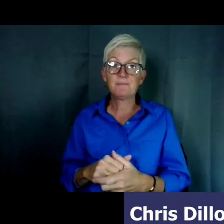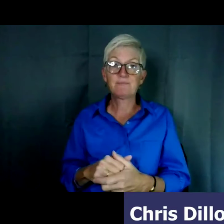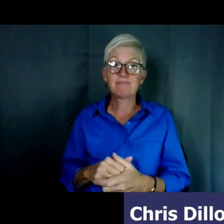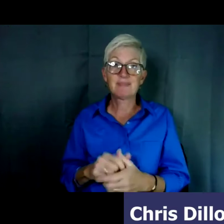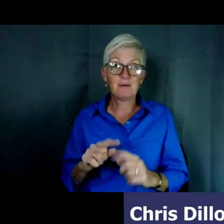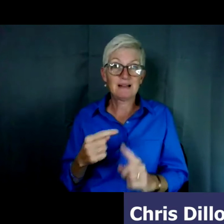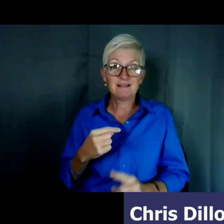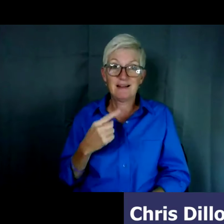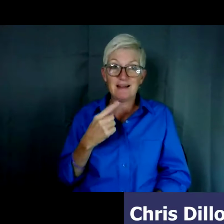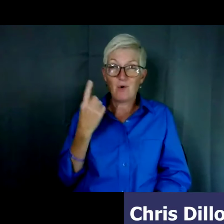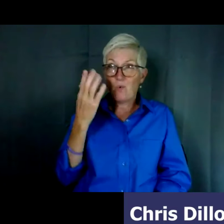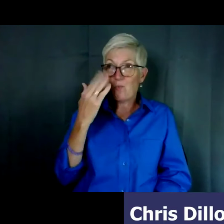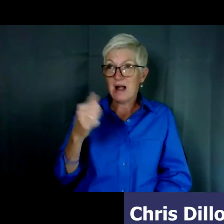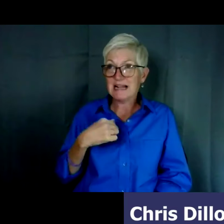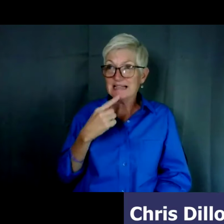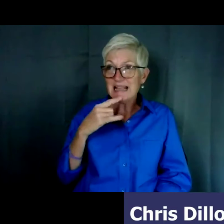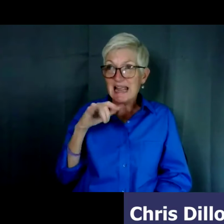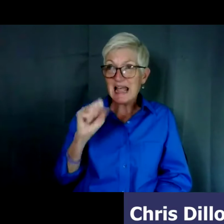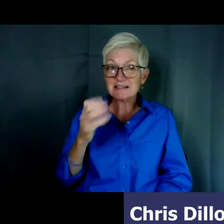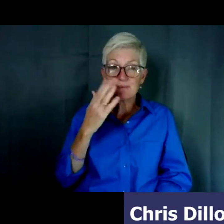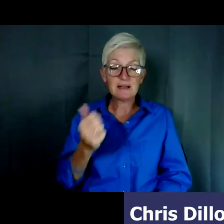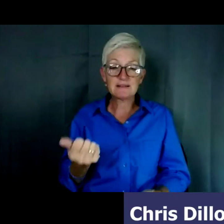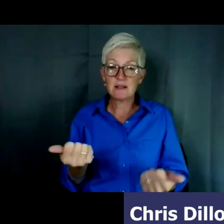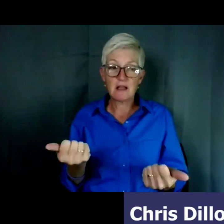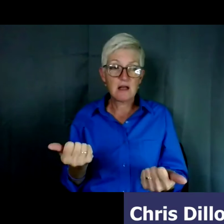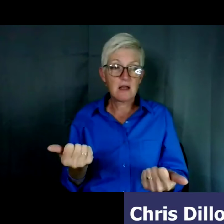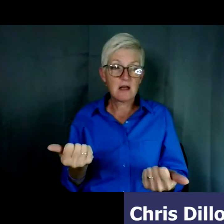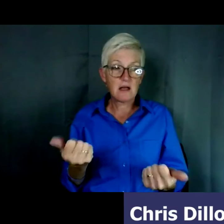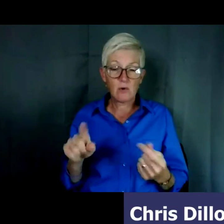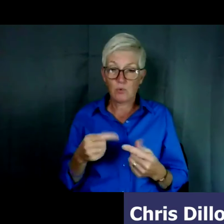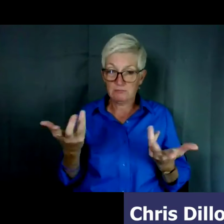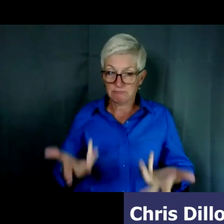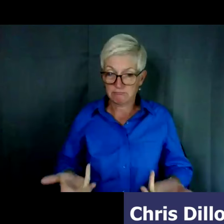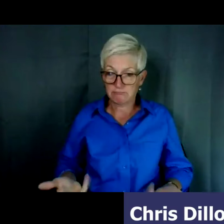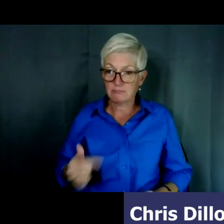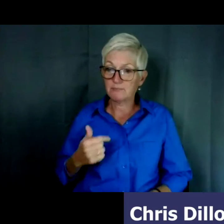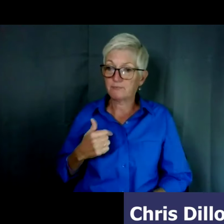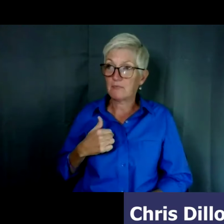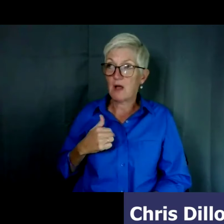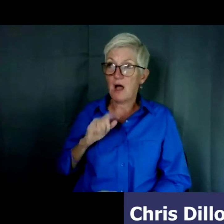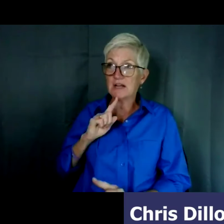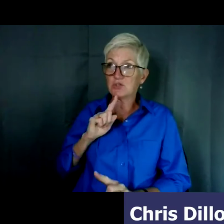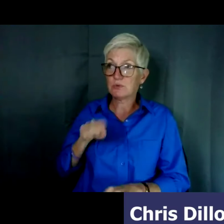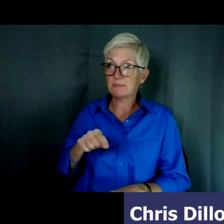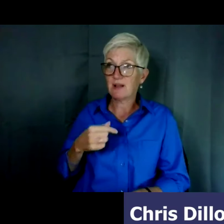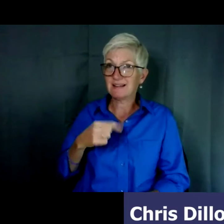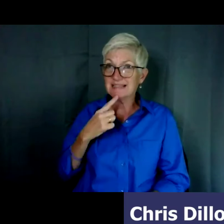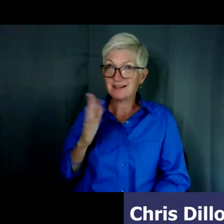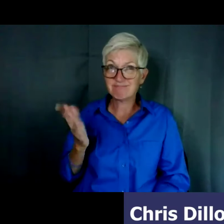I said that is because when everything is said and done, I just responded back to them and